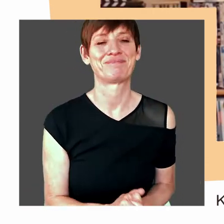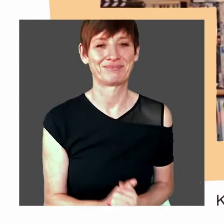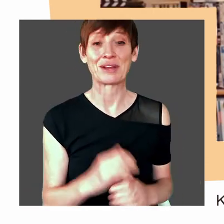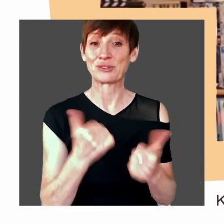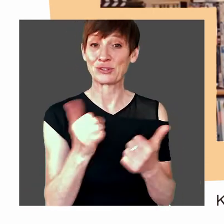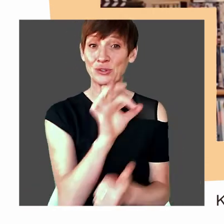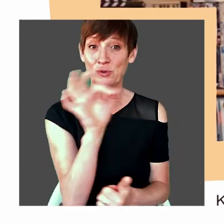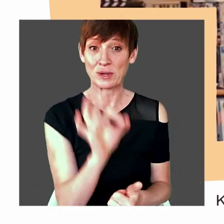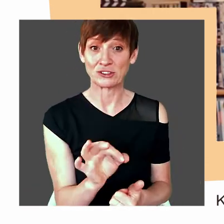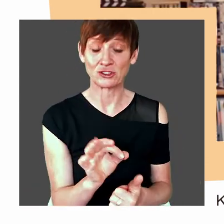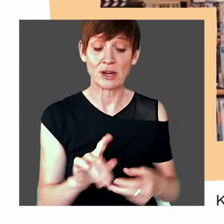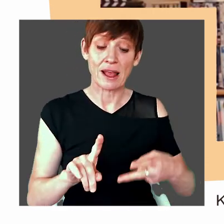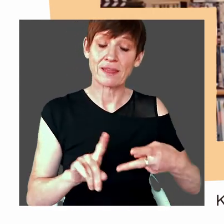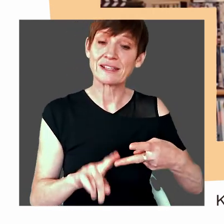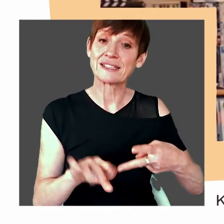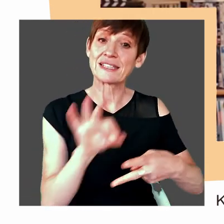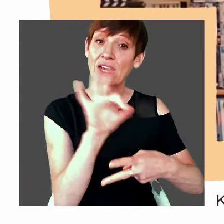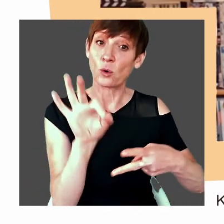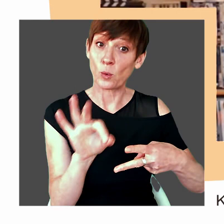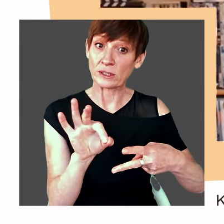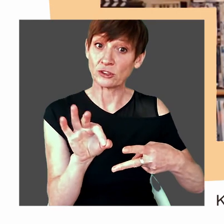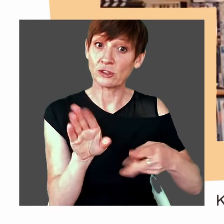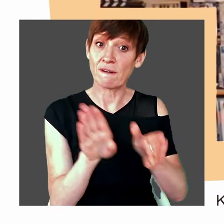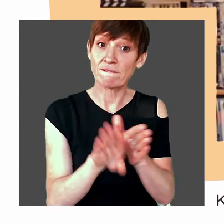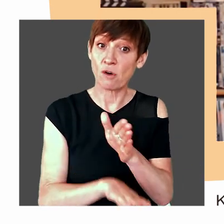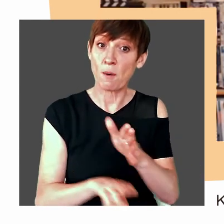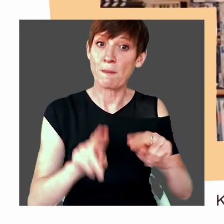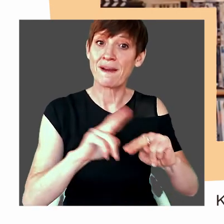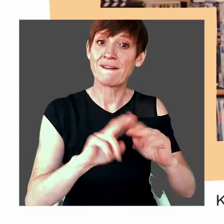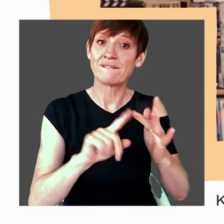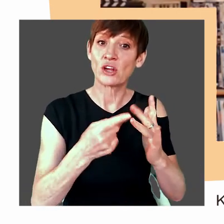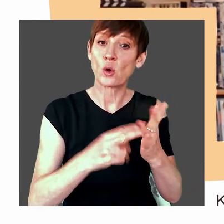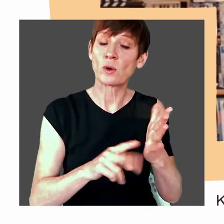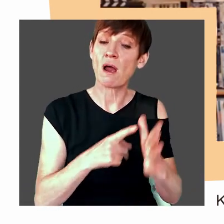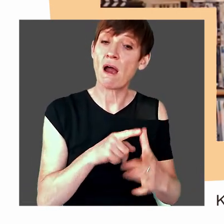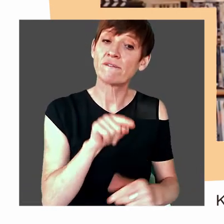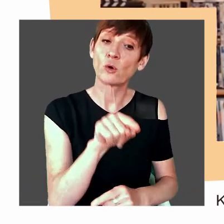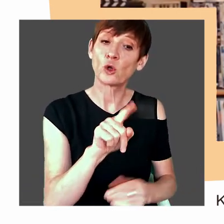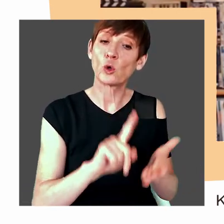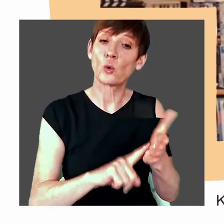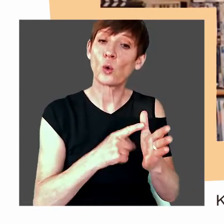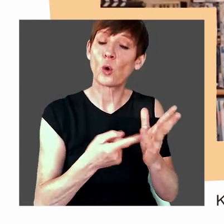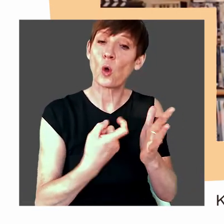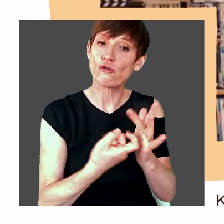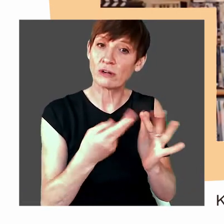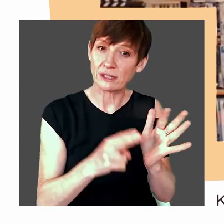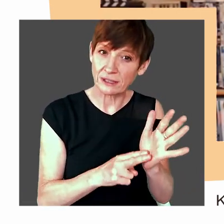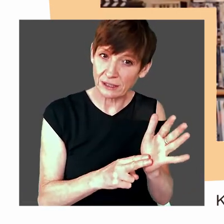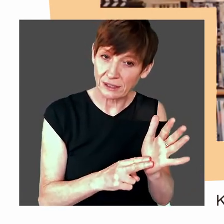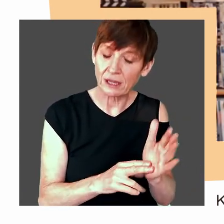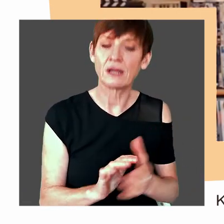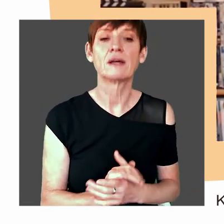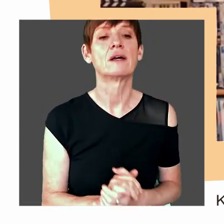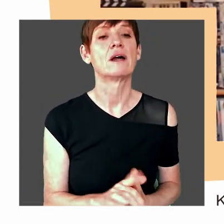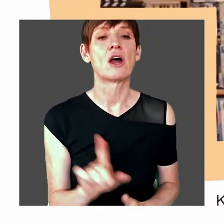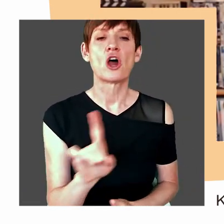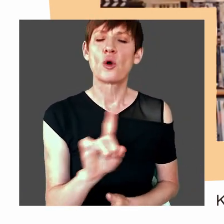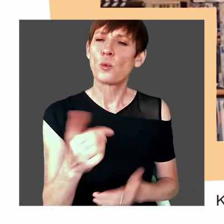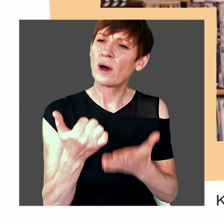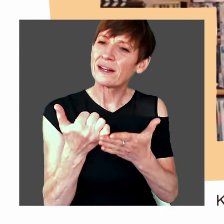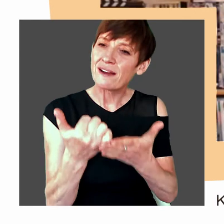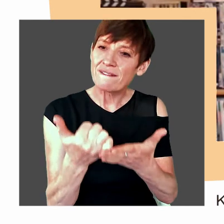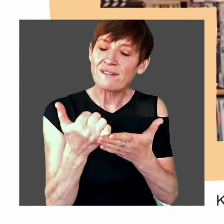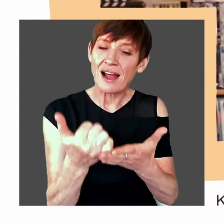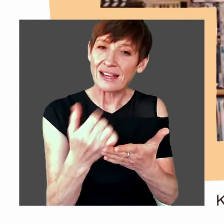She's got another one for you as well, Lauren, which is, what advice can you give to directors looking to collaborate